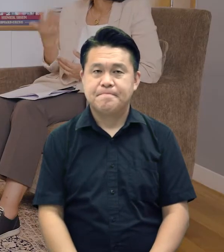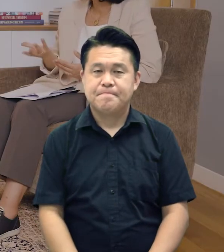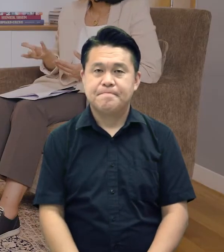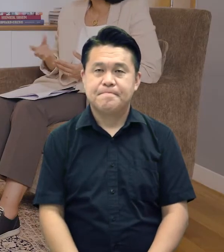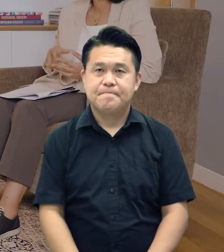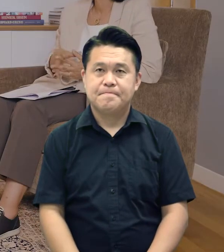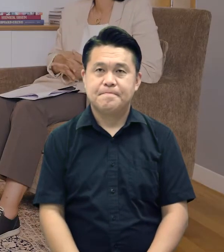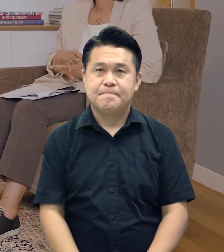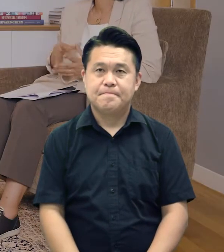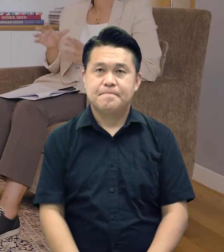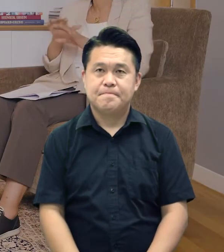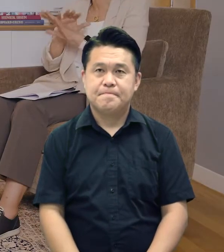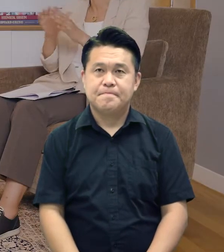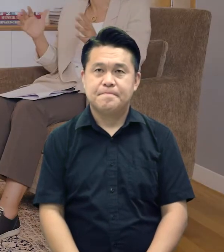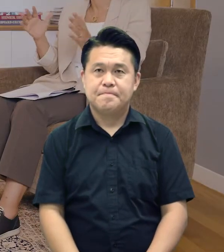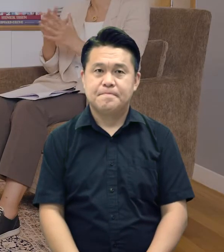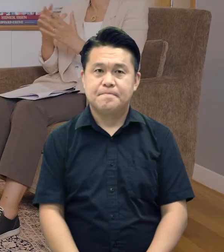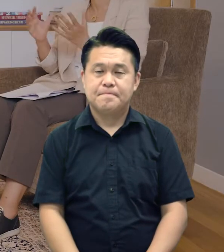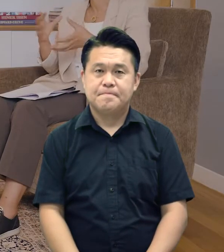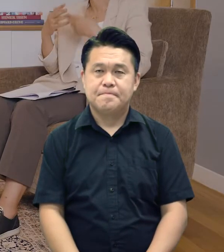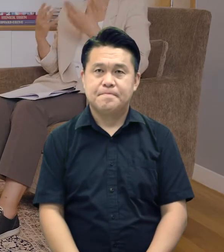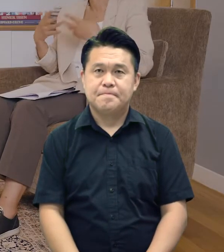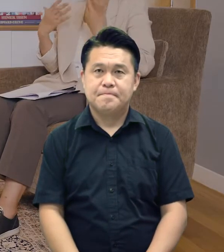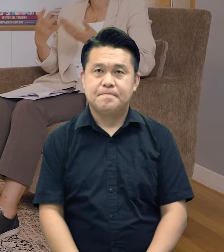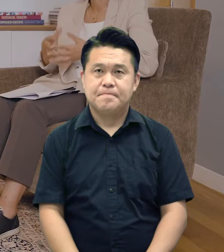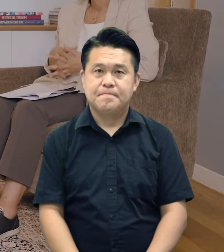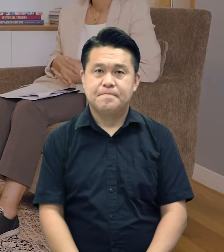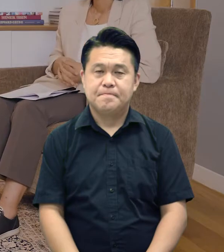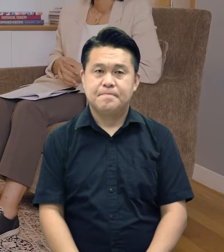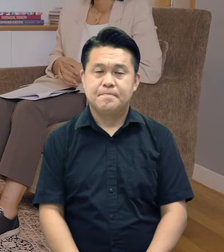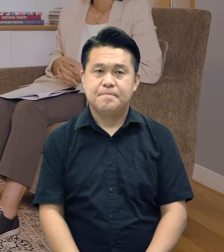and guilty, and it's all those things that